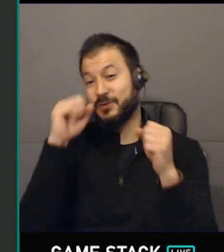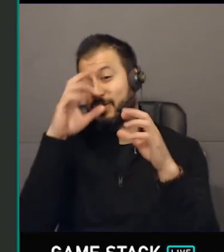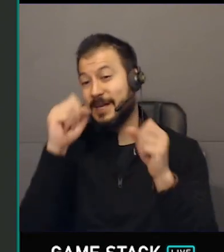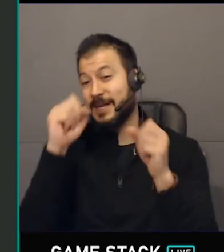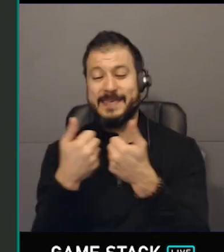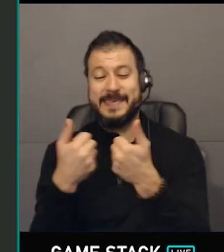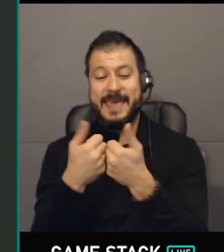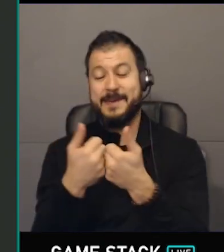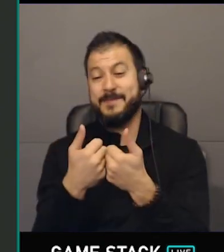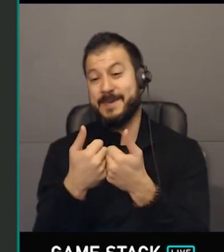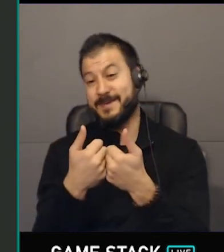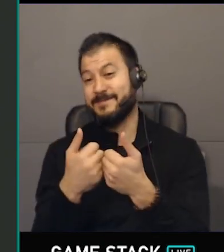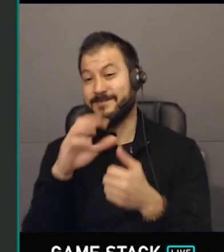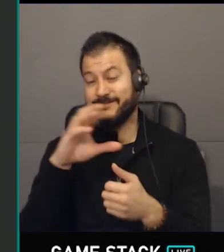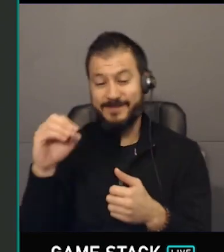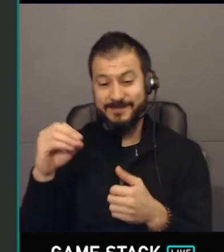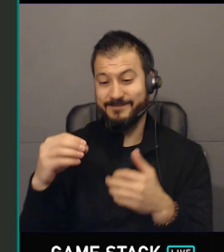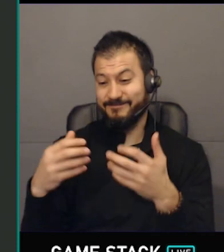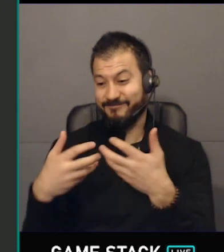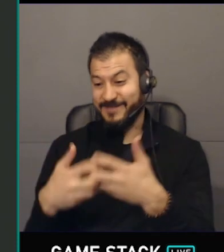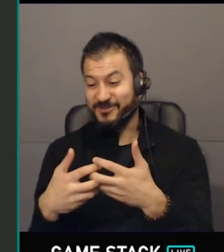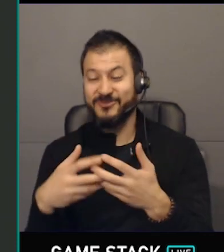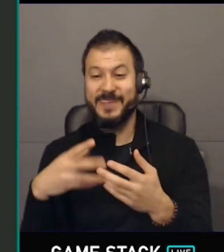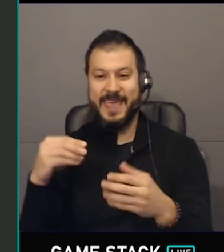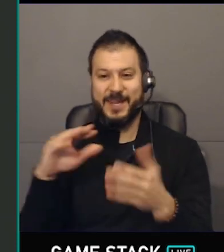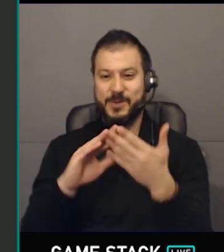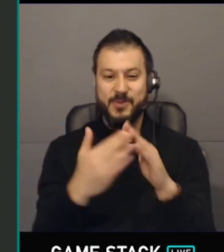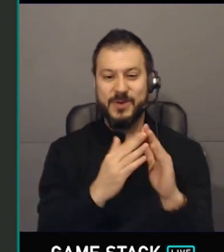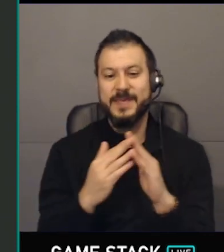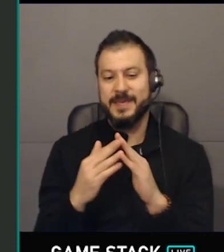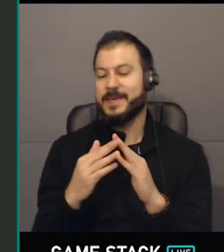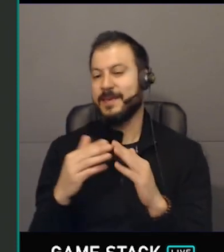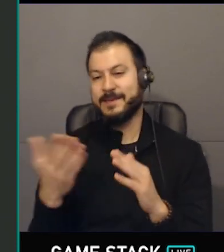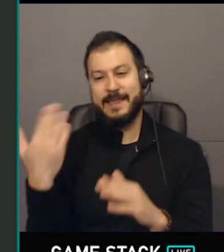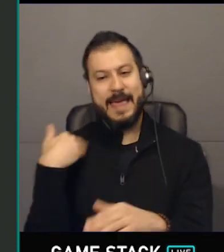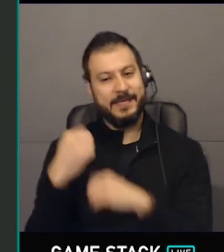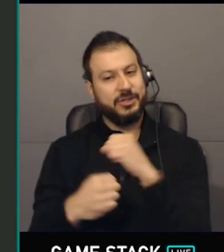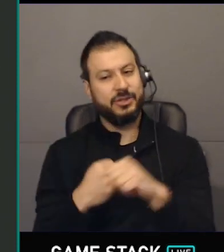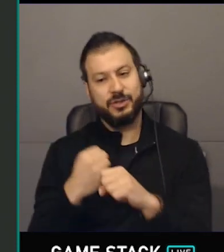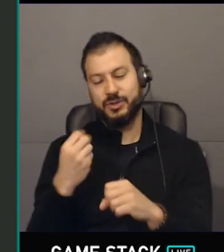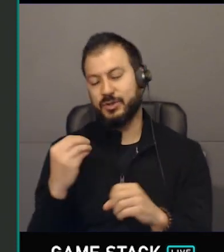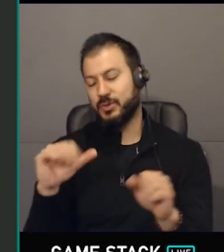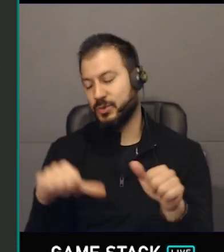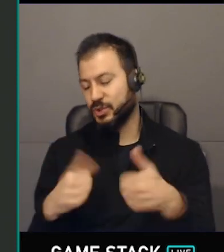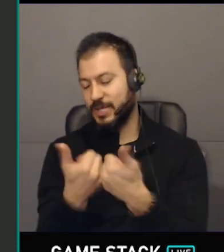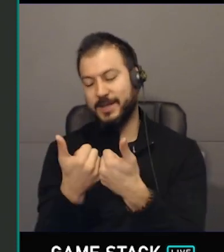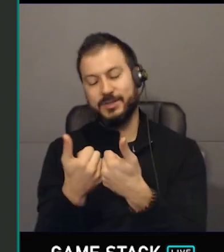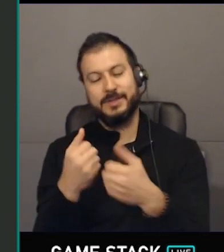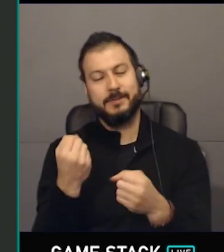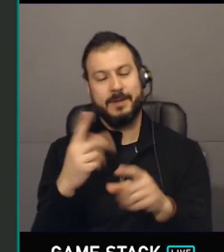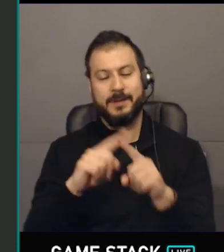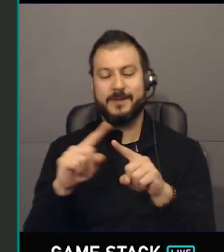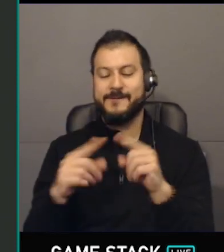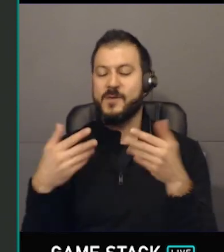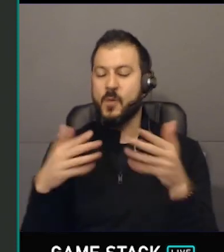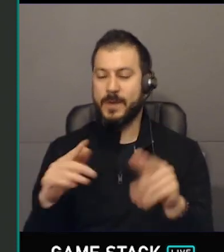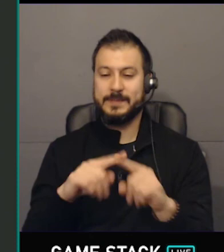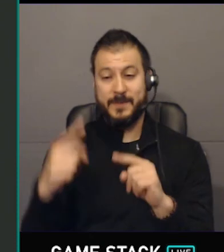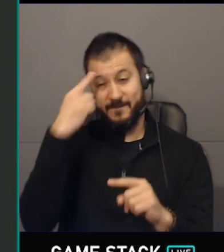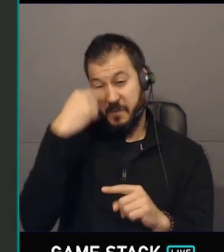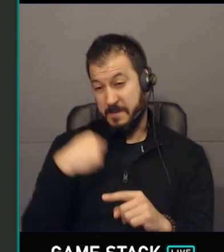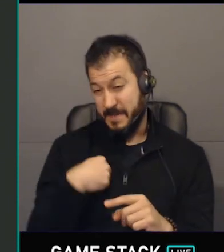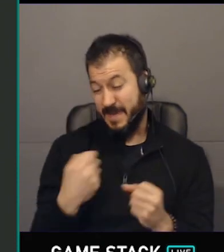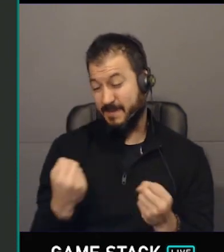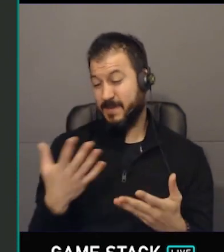and community. This last year has been so challenging in so many different ways. But for me and many of my friends